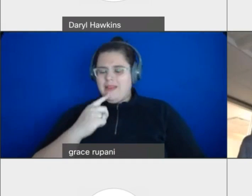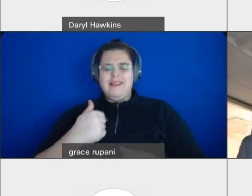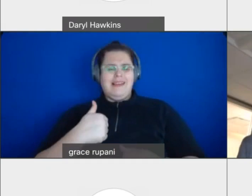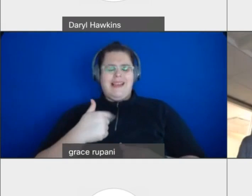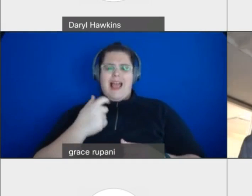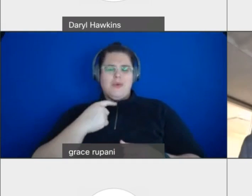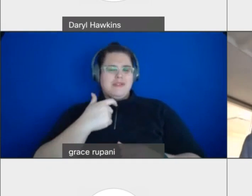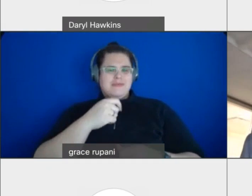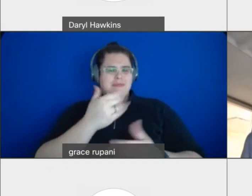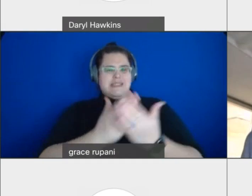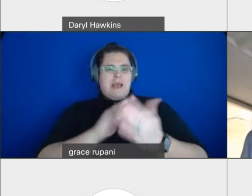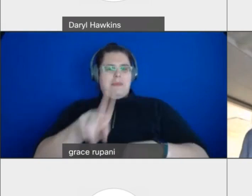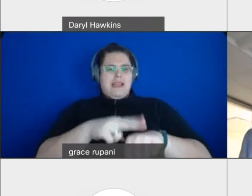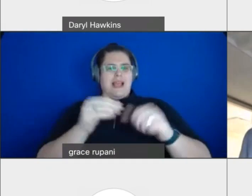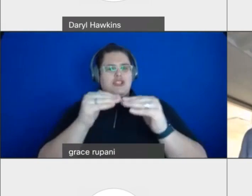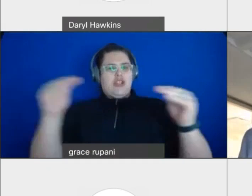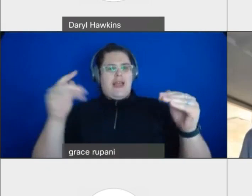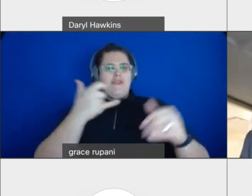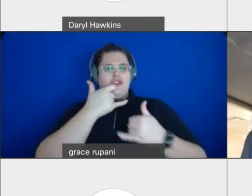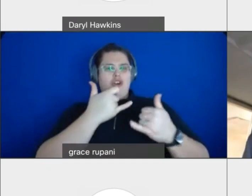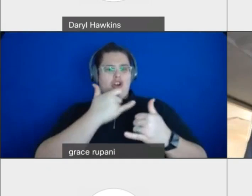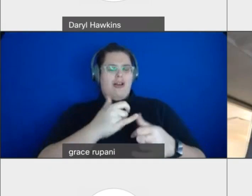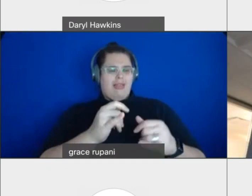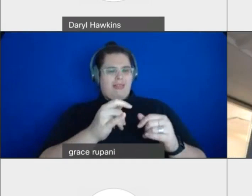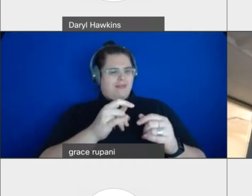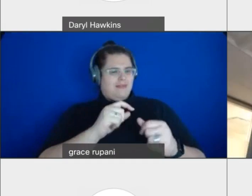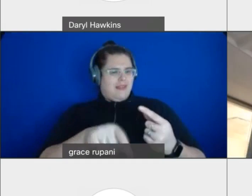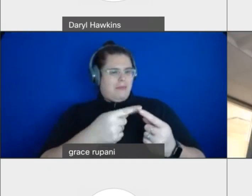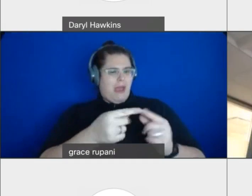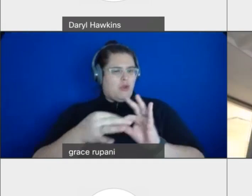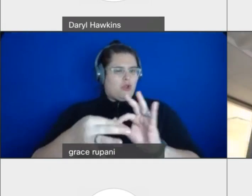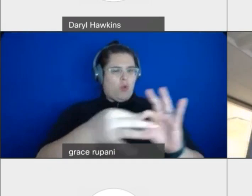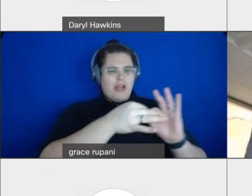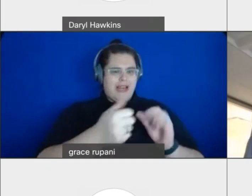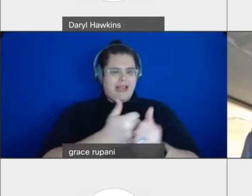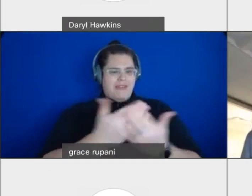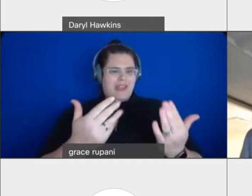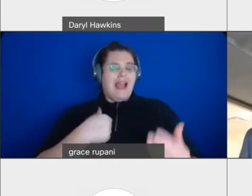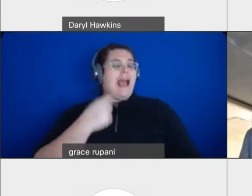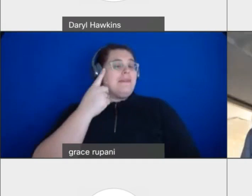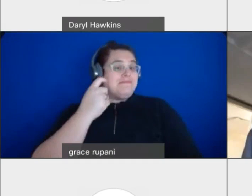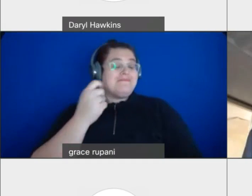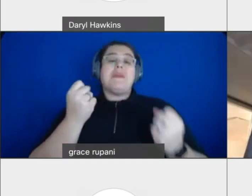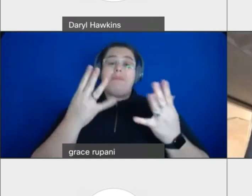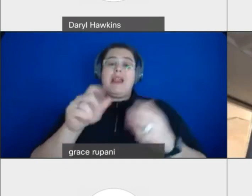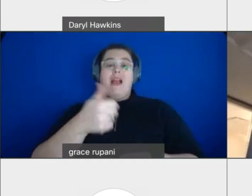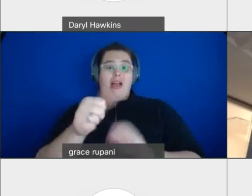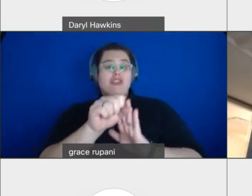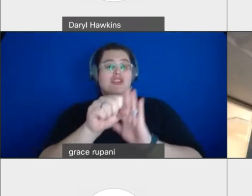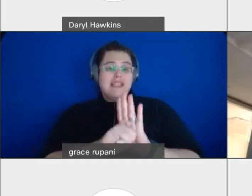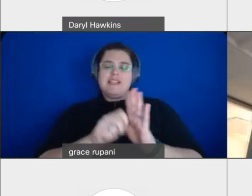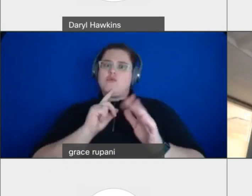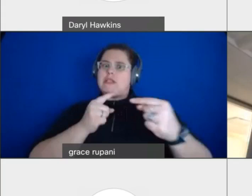regard to their being able to coordinate it. And I think that there are many who are struggling,